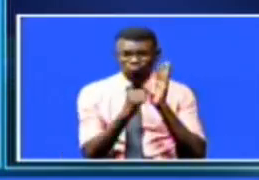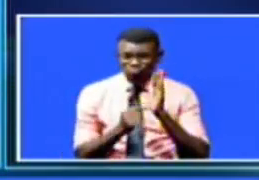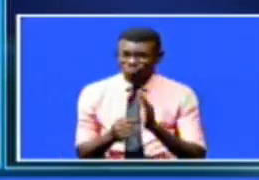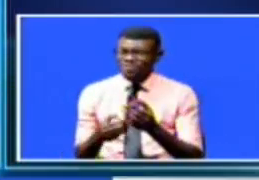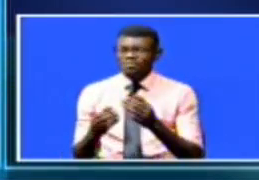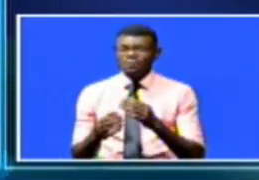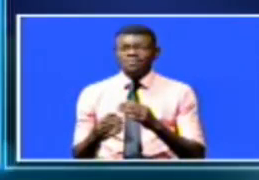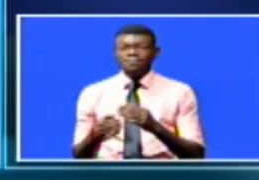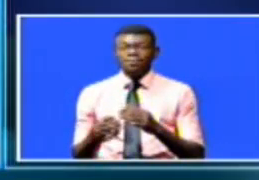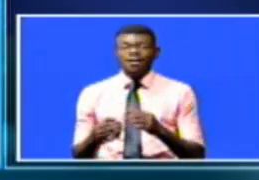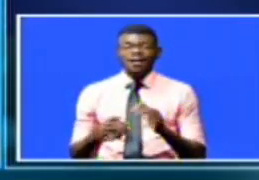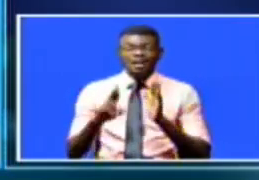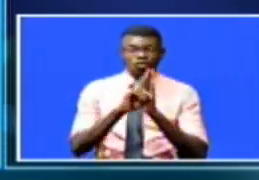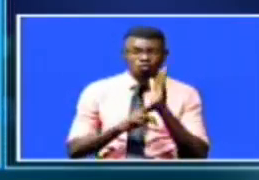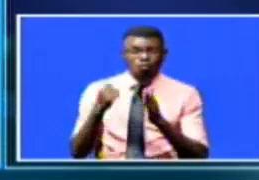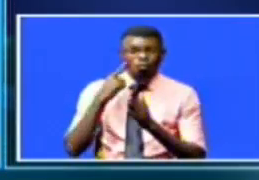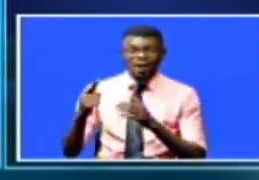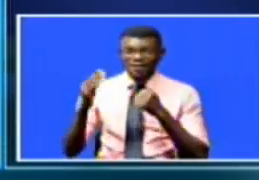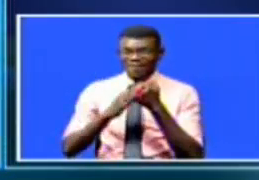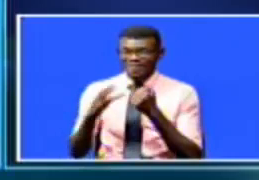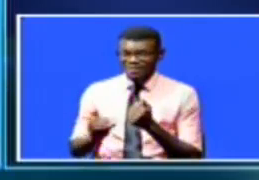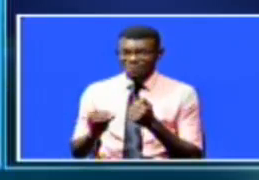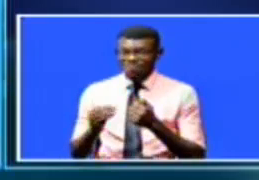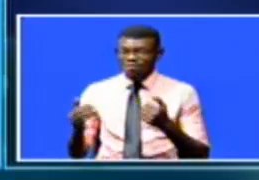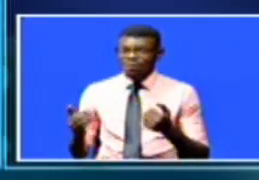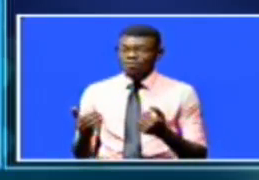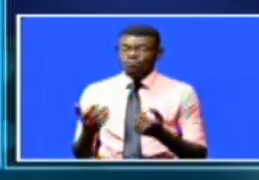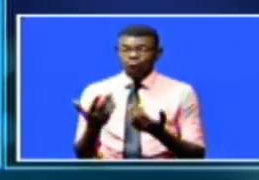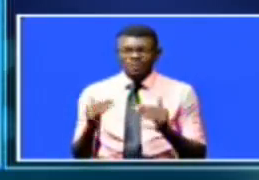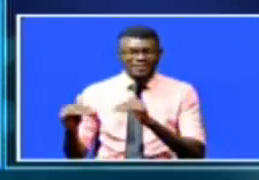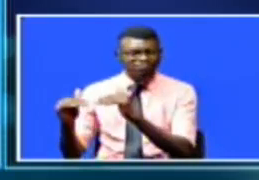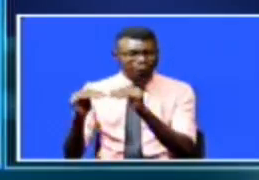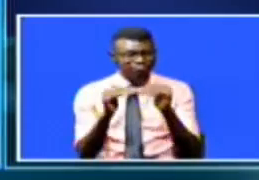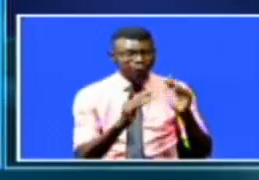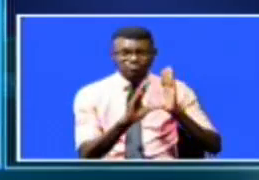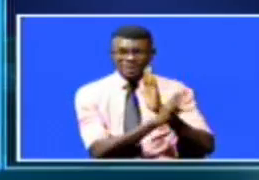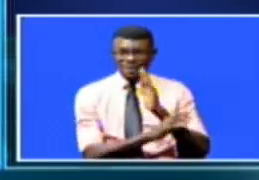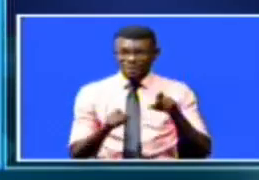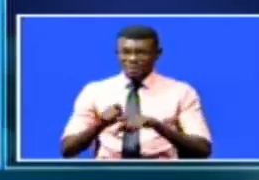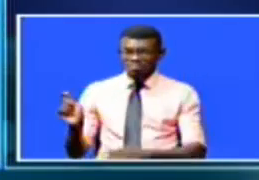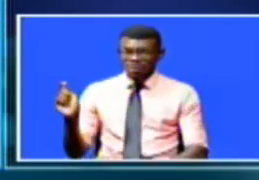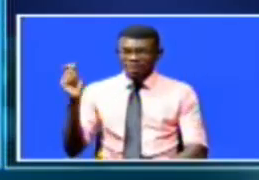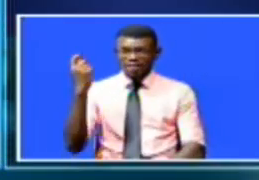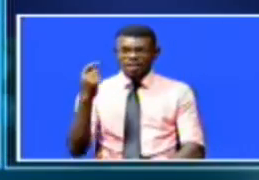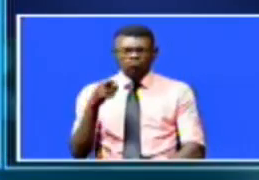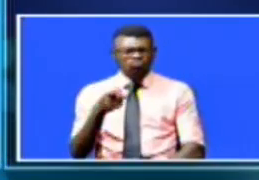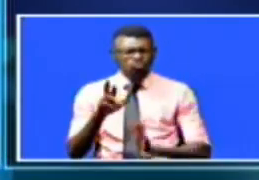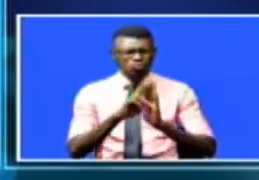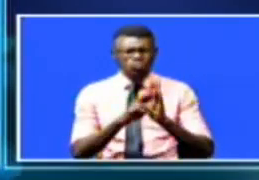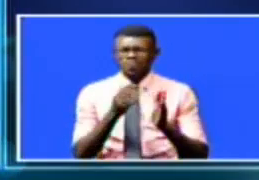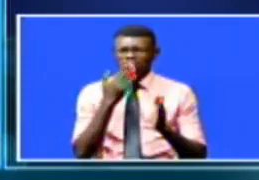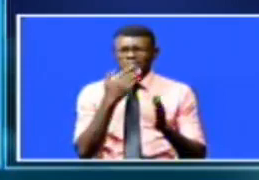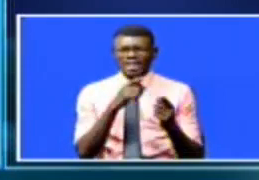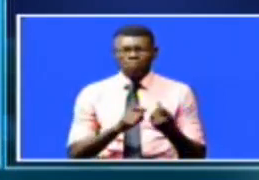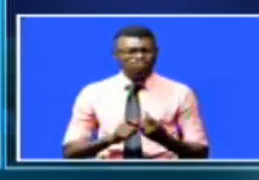order 190, if you were to ask me in a democratic country like this, it has got to be removed for two